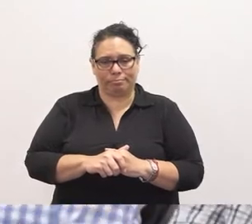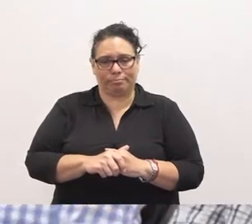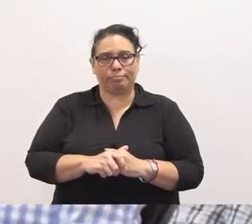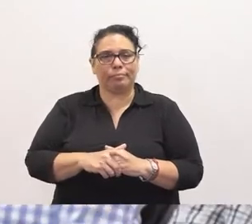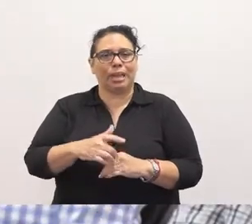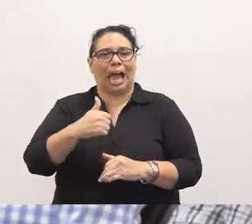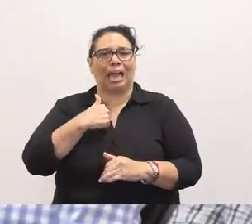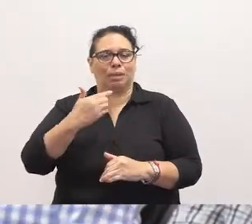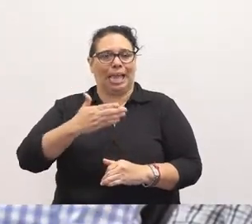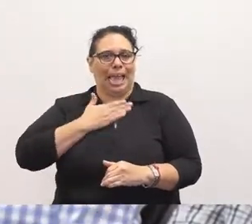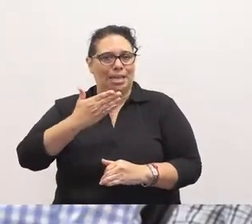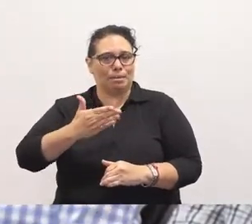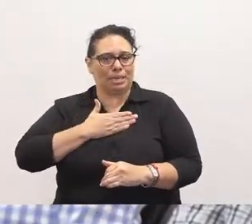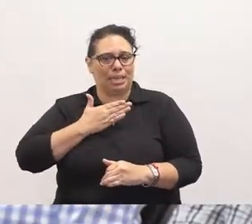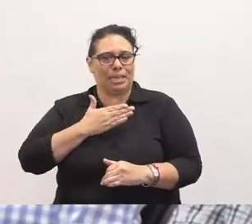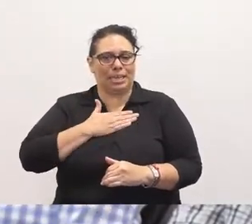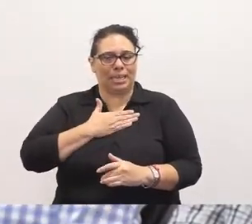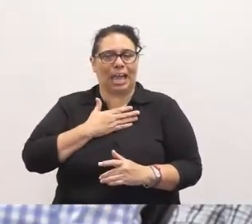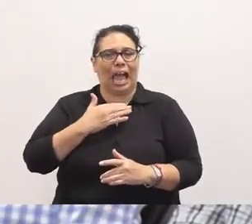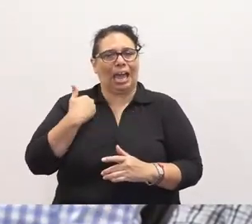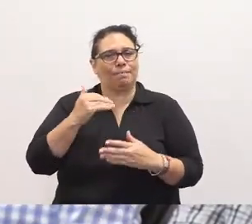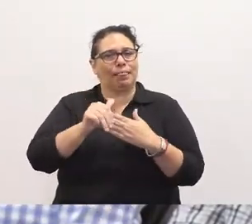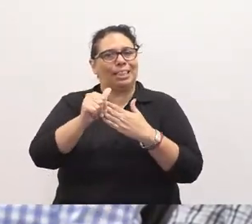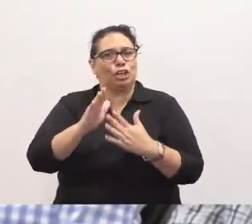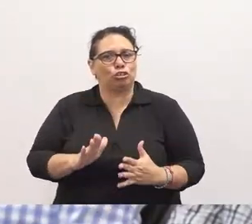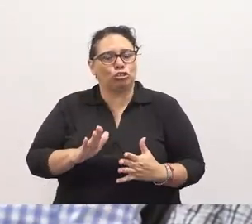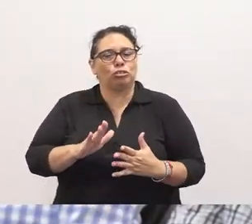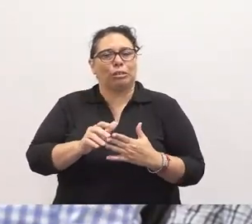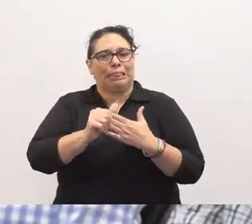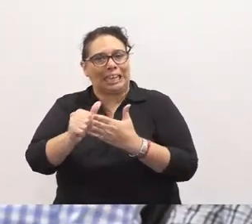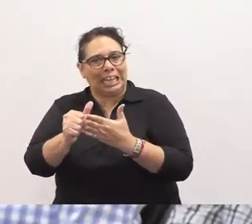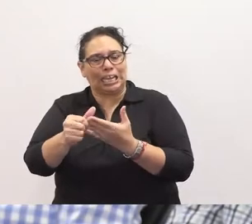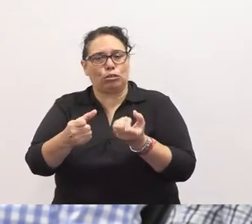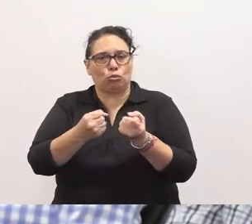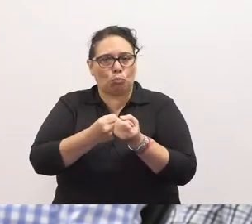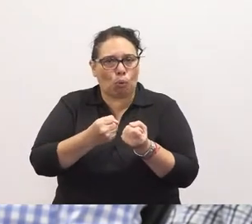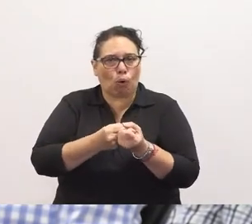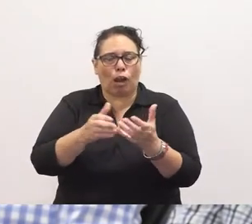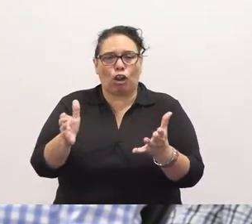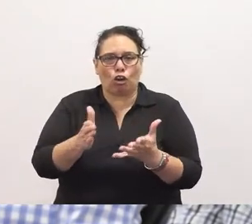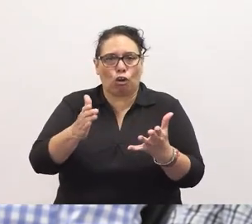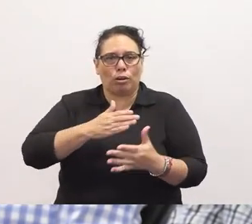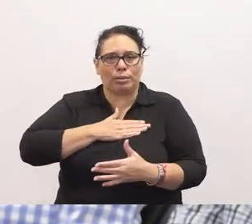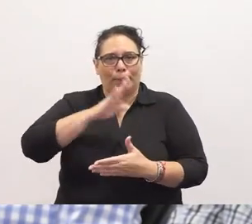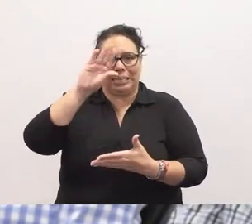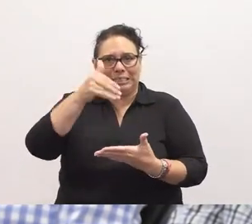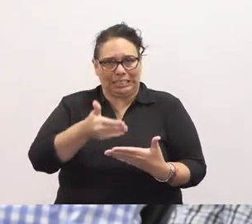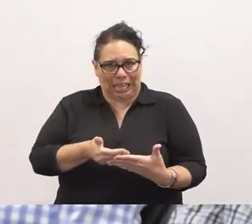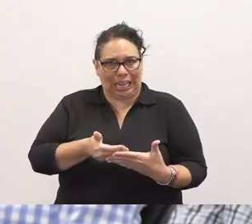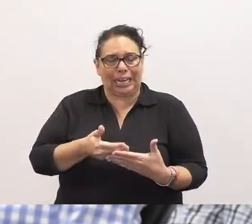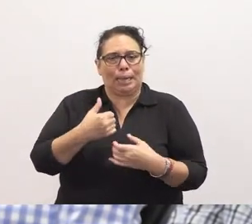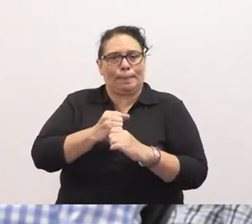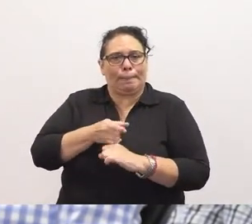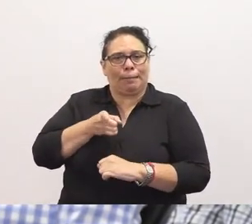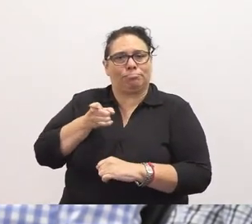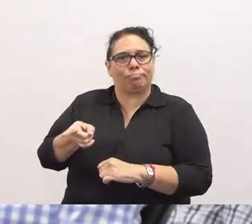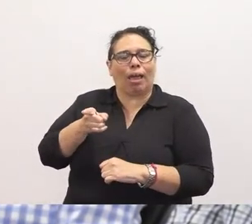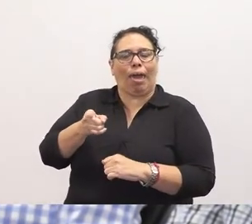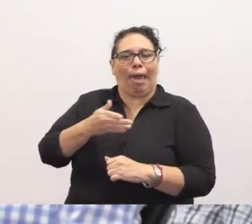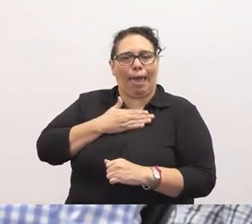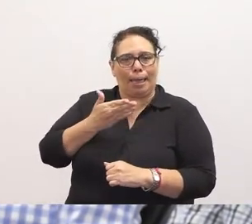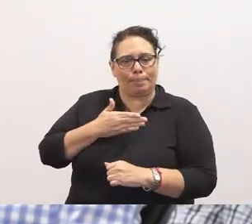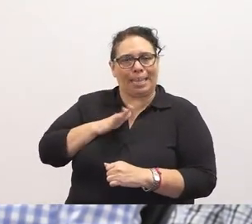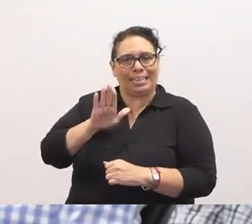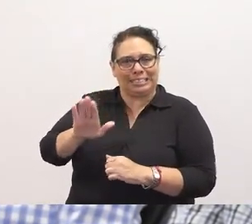am very happy to have leaders who lead, support, and encourage my son, which makes my son very happy in